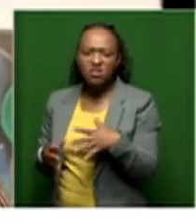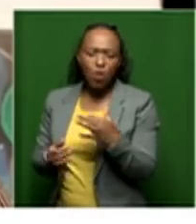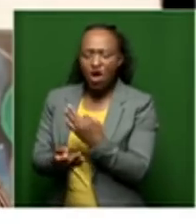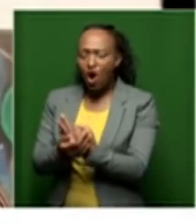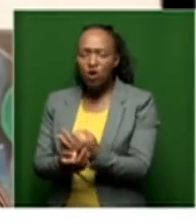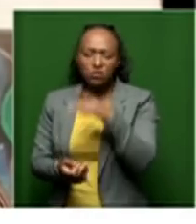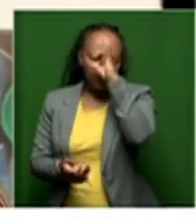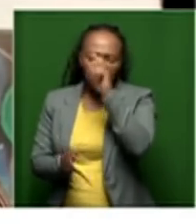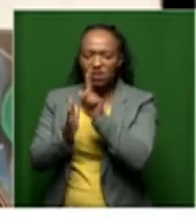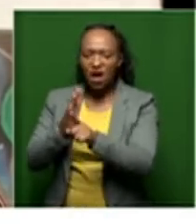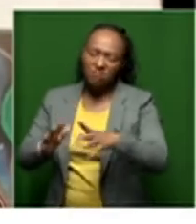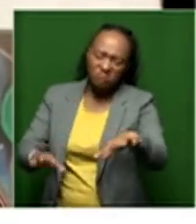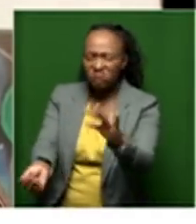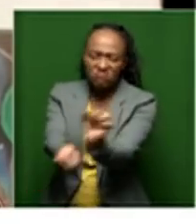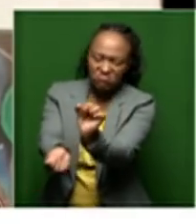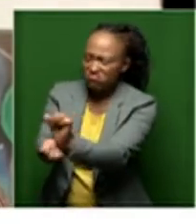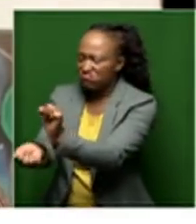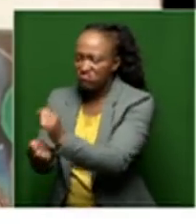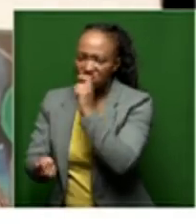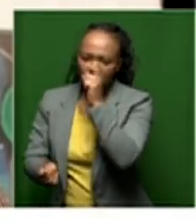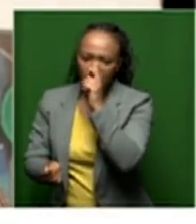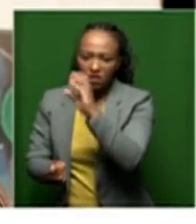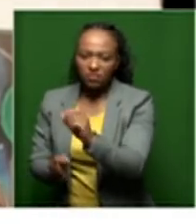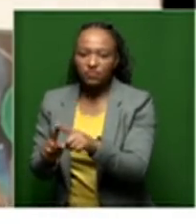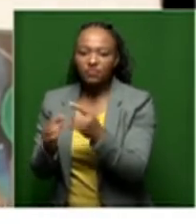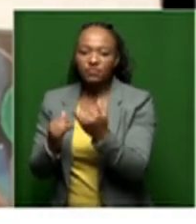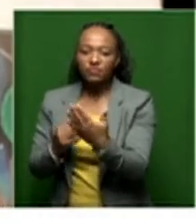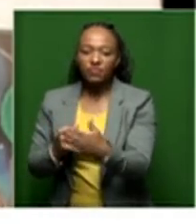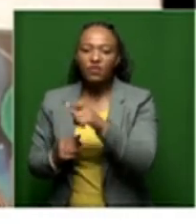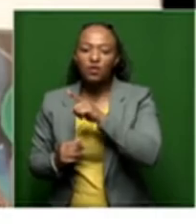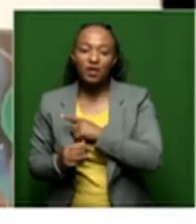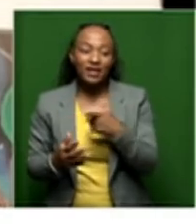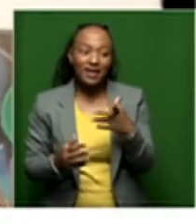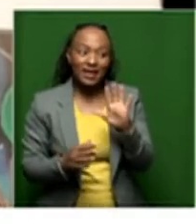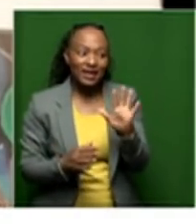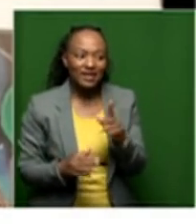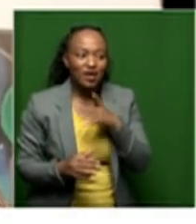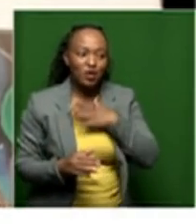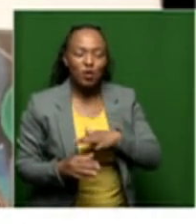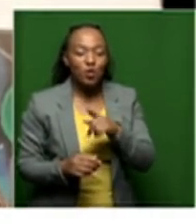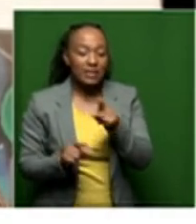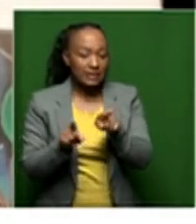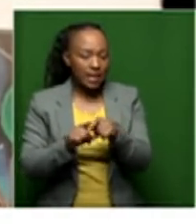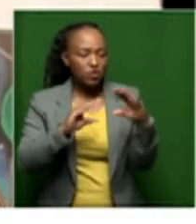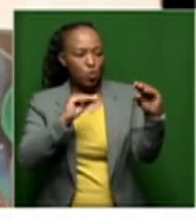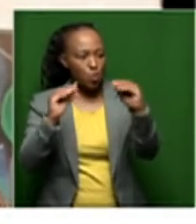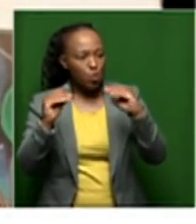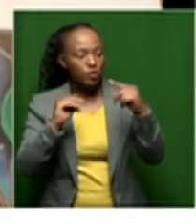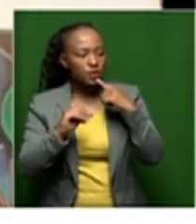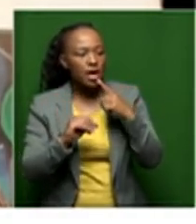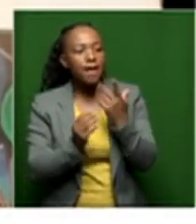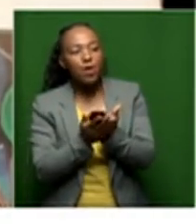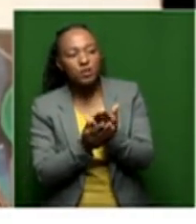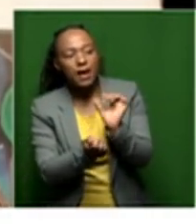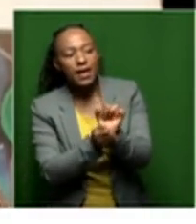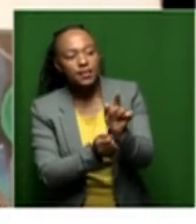Hollywood-style arrests. We can agree to disagree without being disagreeable on that one. I suppose so. And I'm not going to get you to speculate either on what's happening